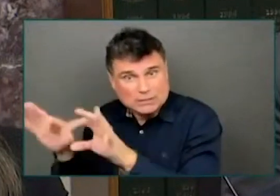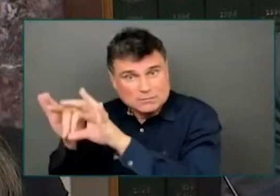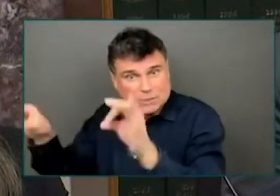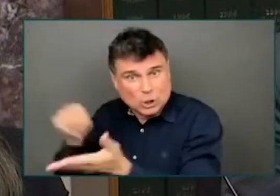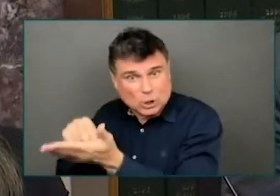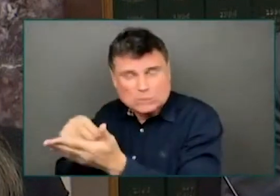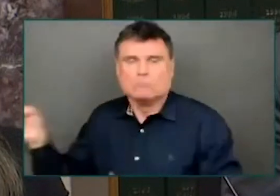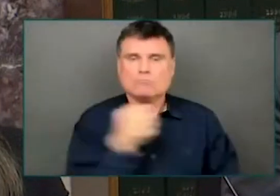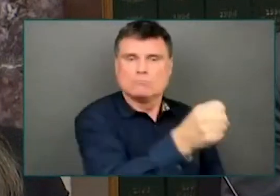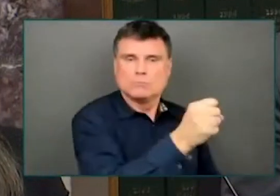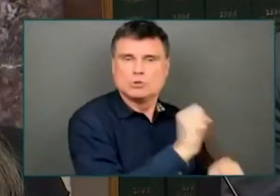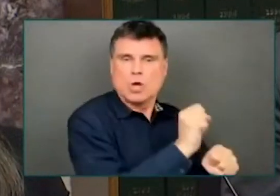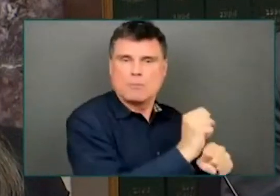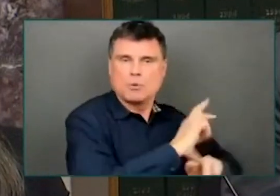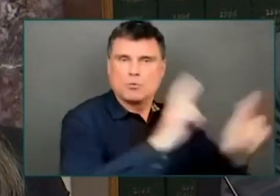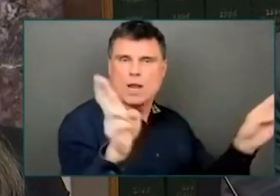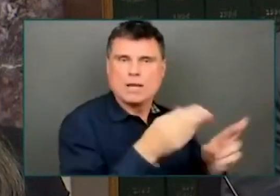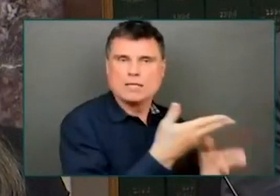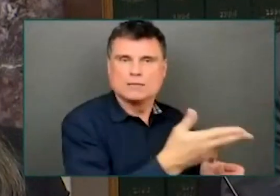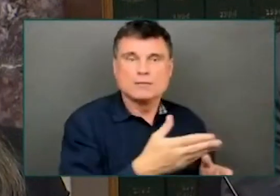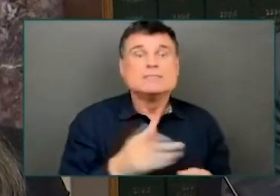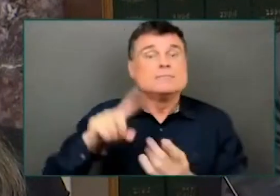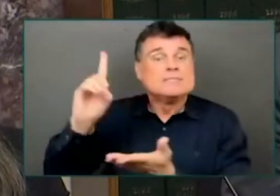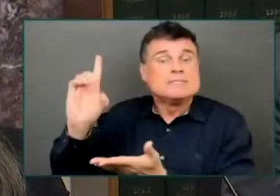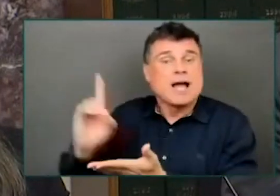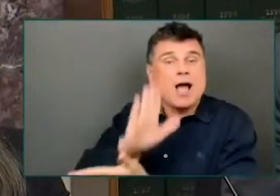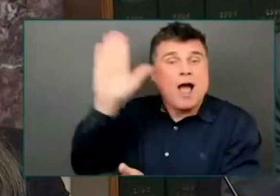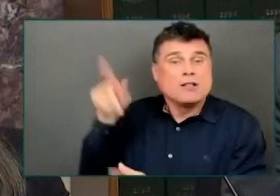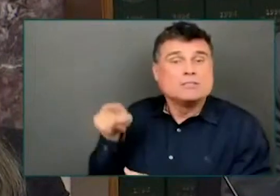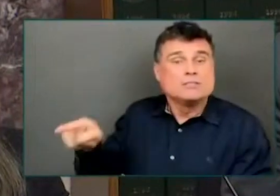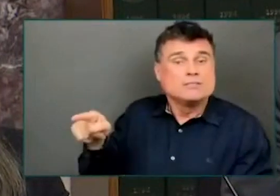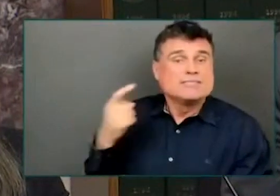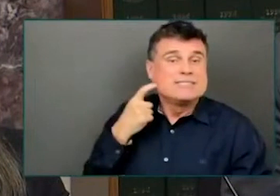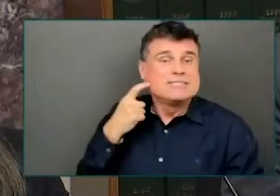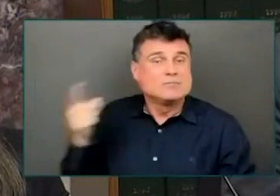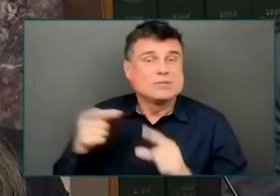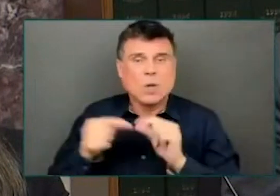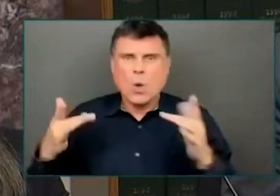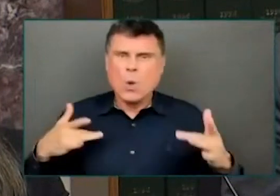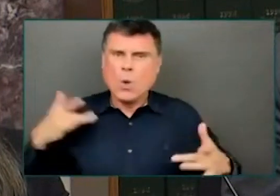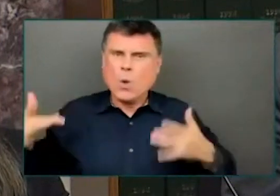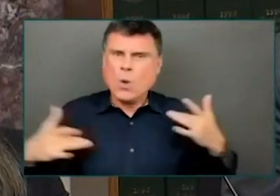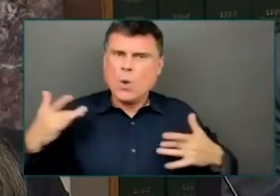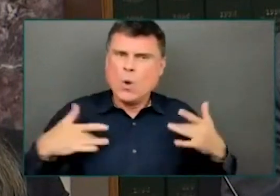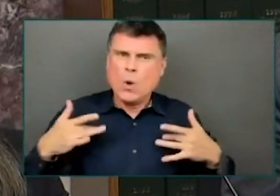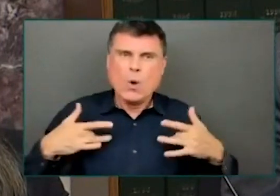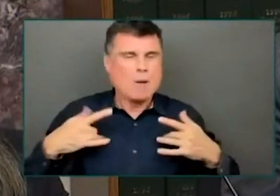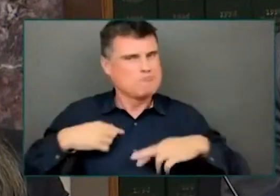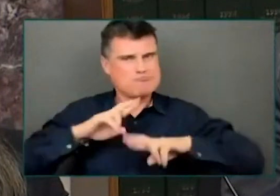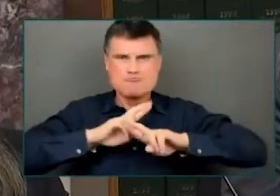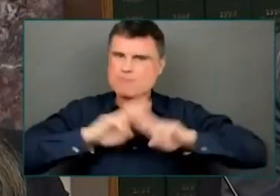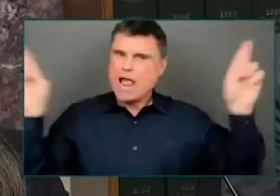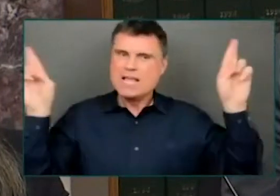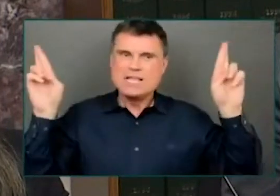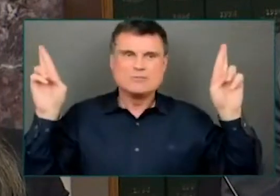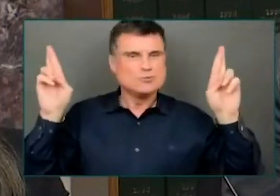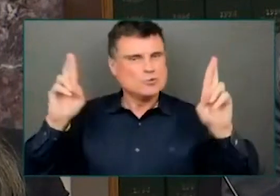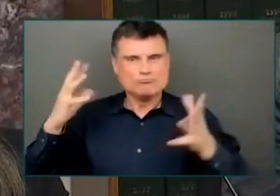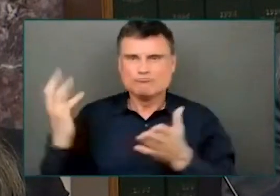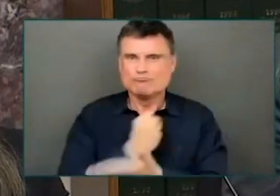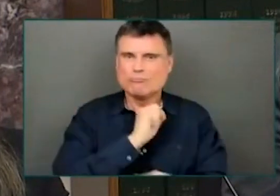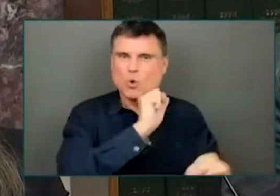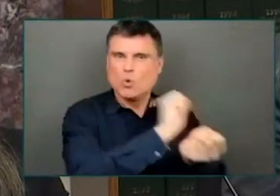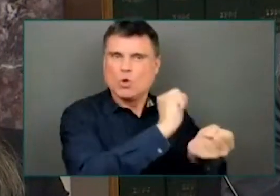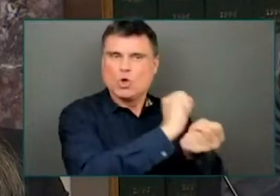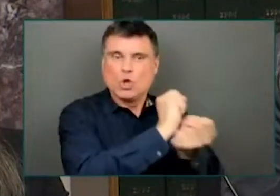ago, and she told me how eager she is to bring her energy and her skills to the job when she graduates this April. She's really looking